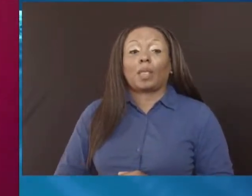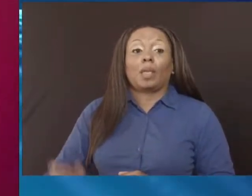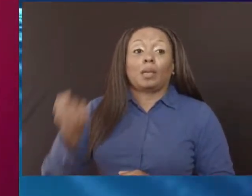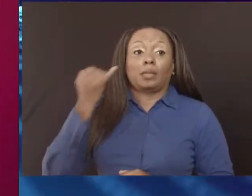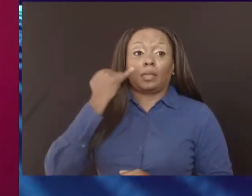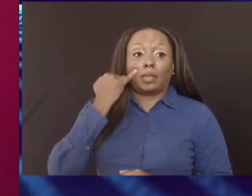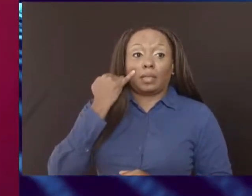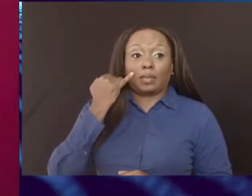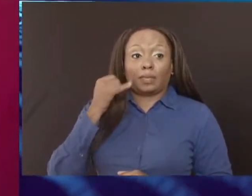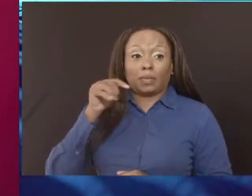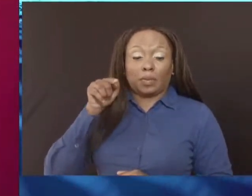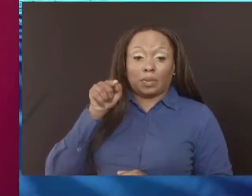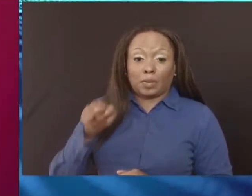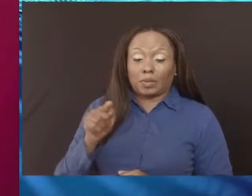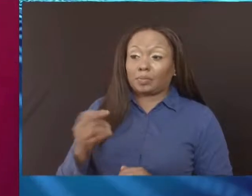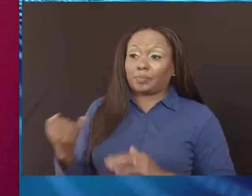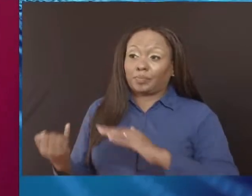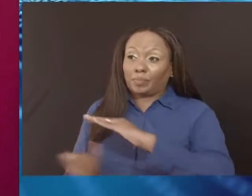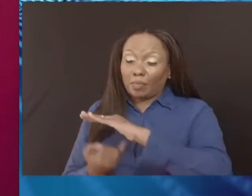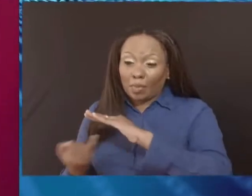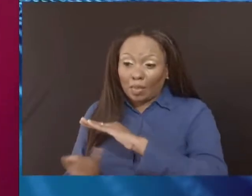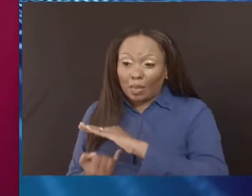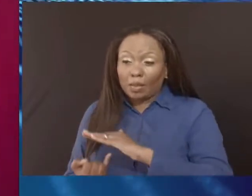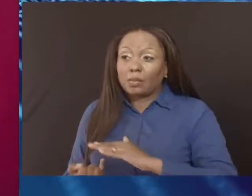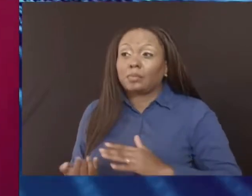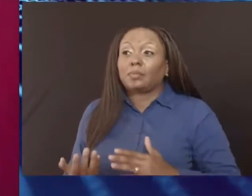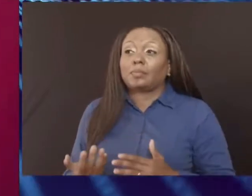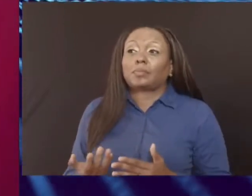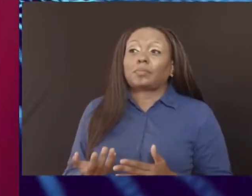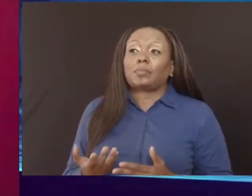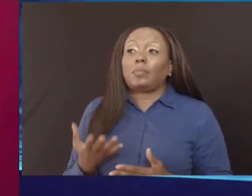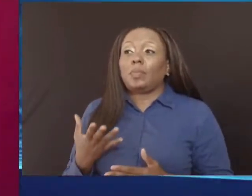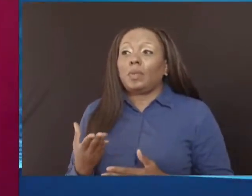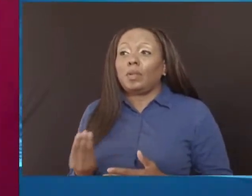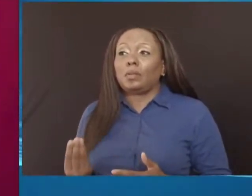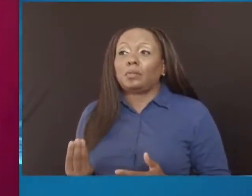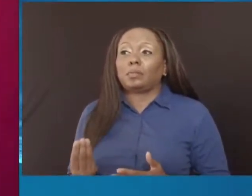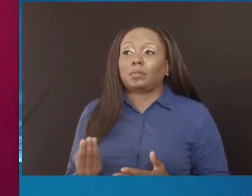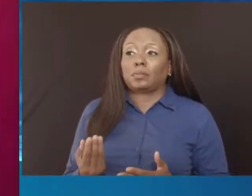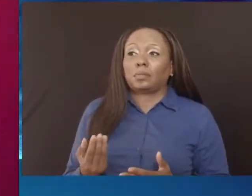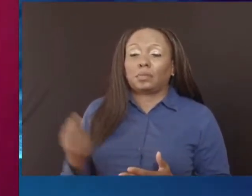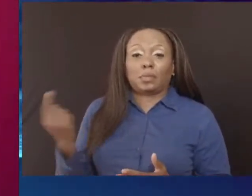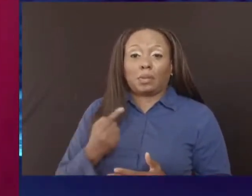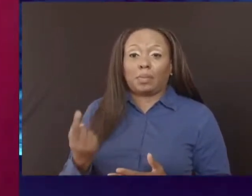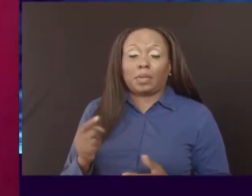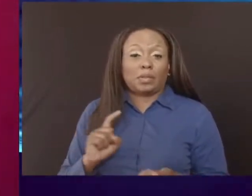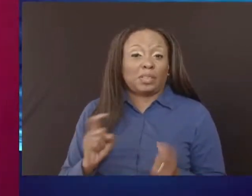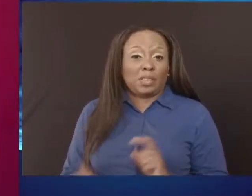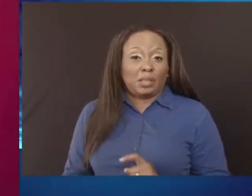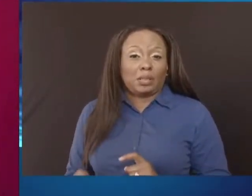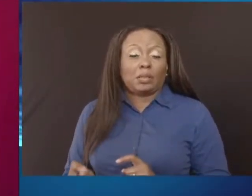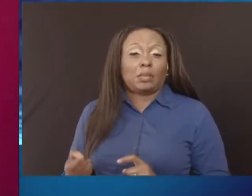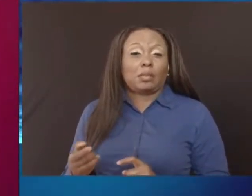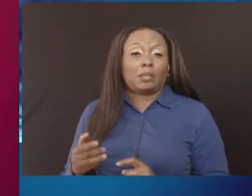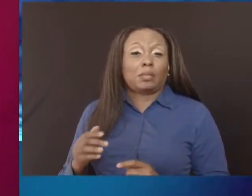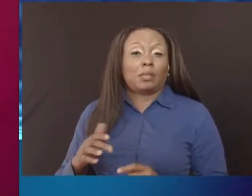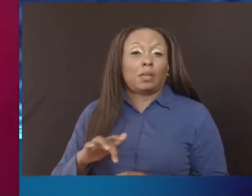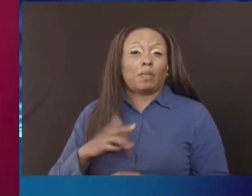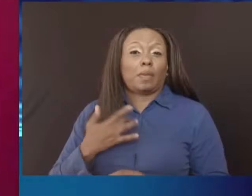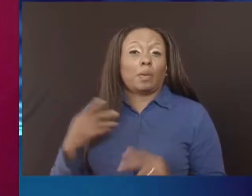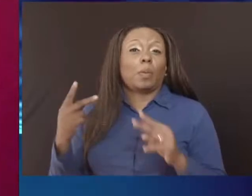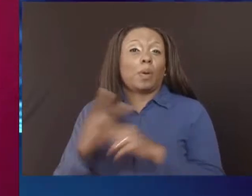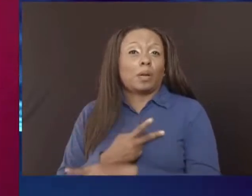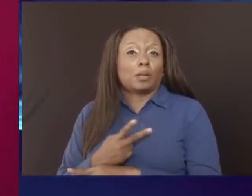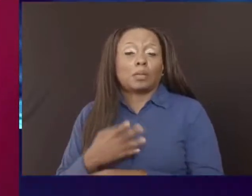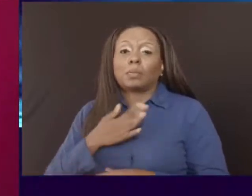isolation, and you were deemed to be mildly symptomatic or asymptomatic and something has changed, you need to let someone